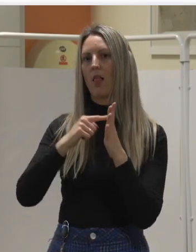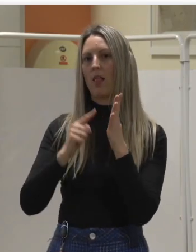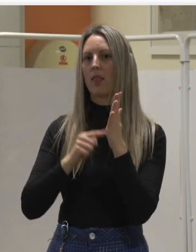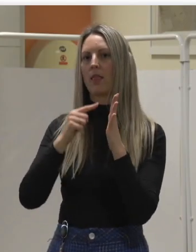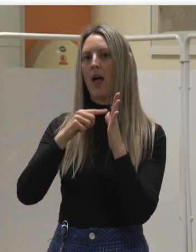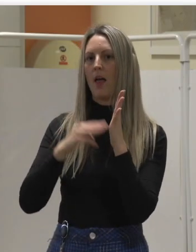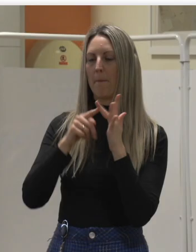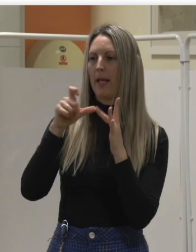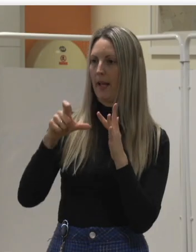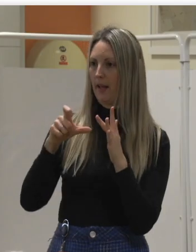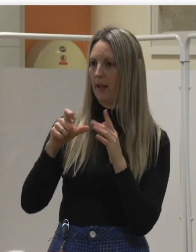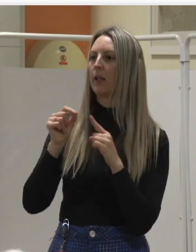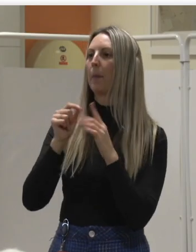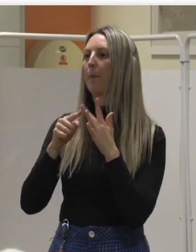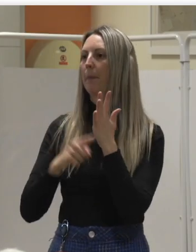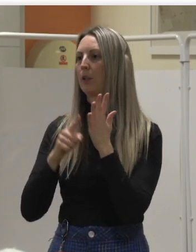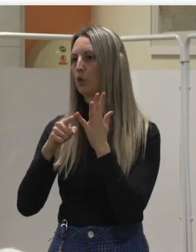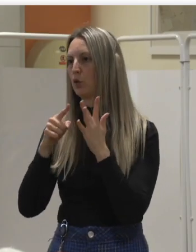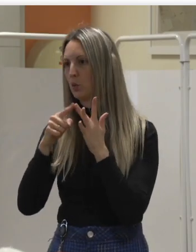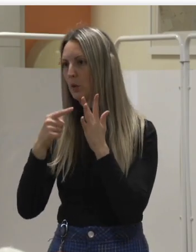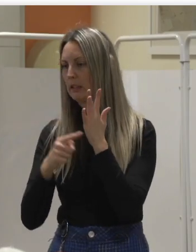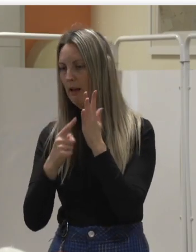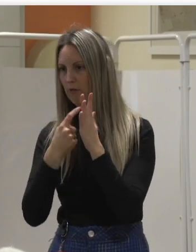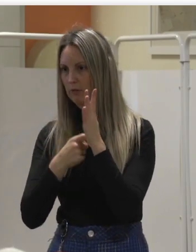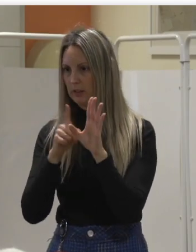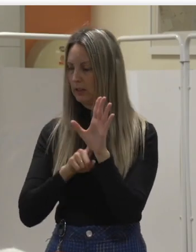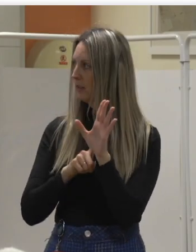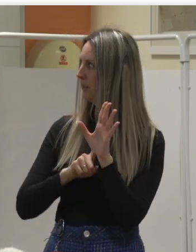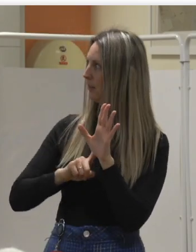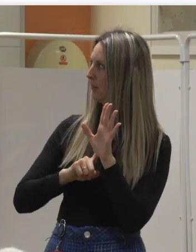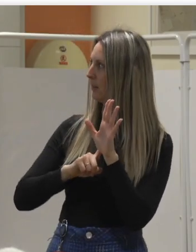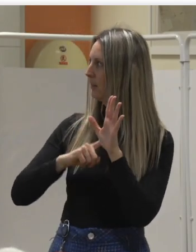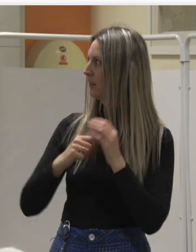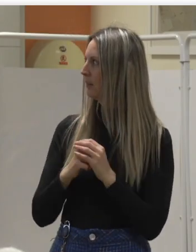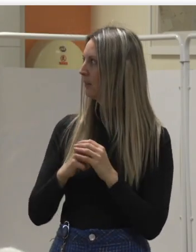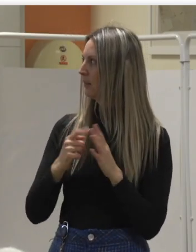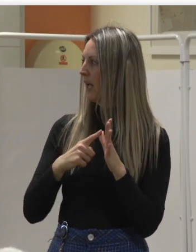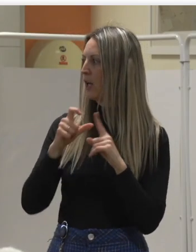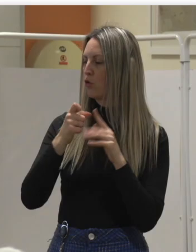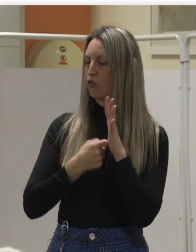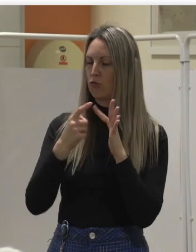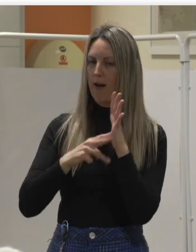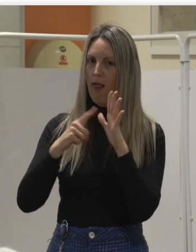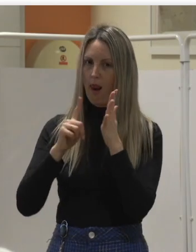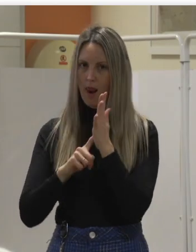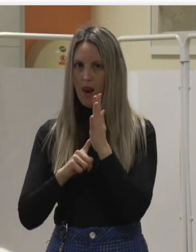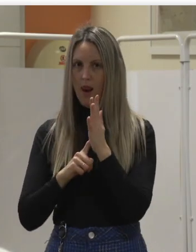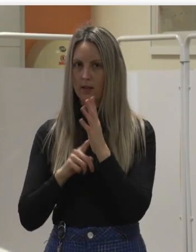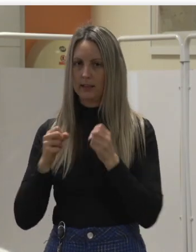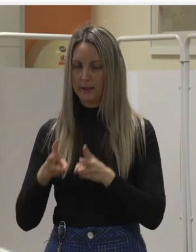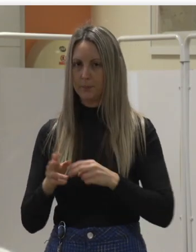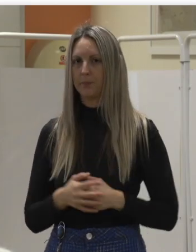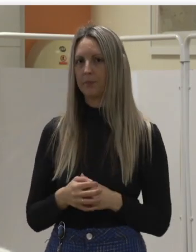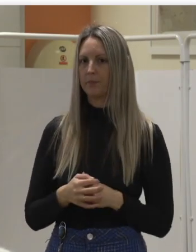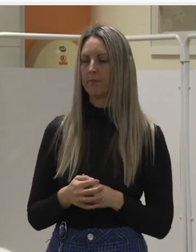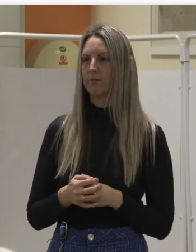So hypothalamus is part of the brain which is deep inside, and then that connects to a gland called